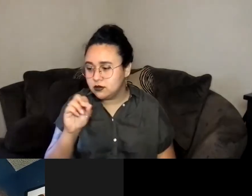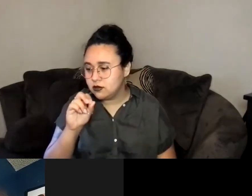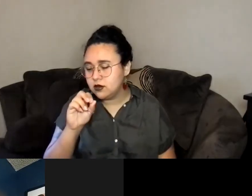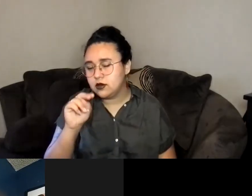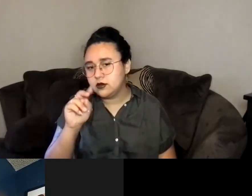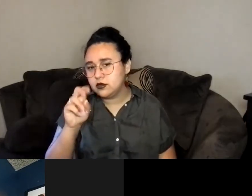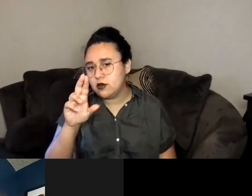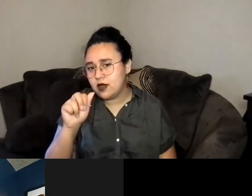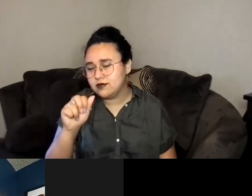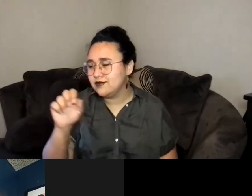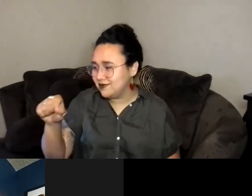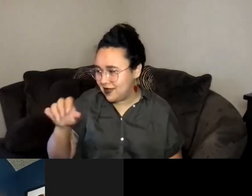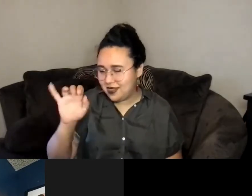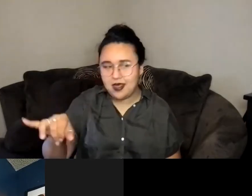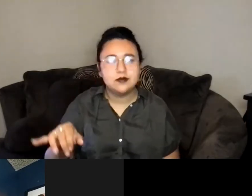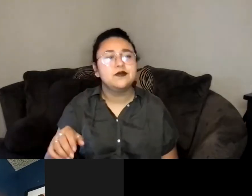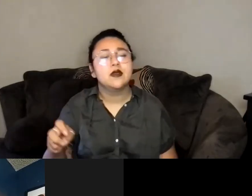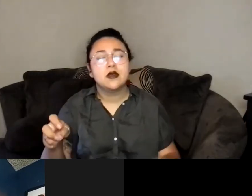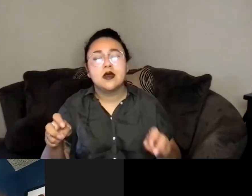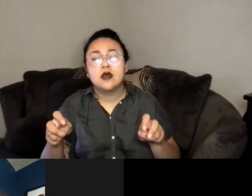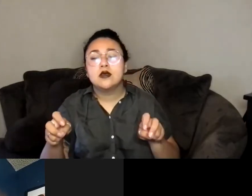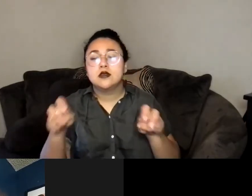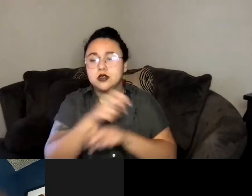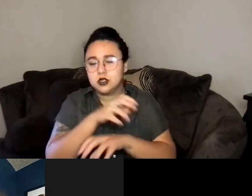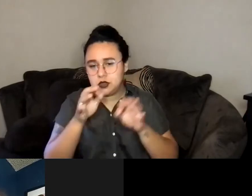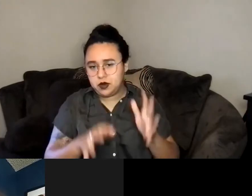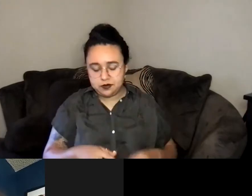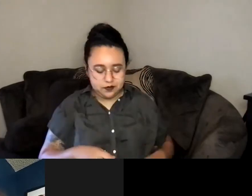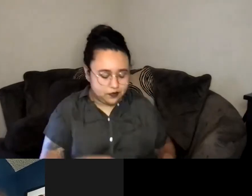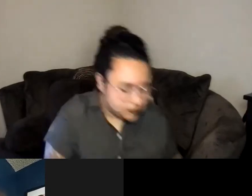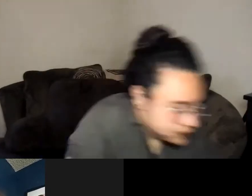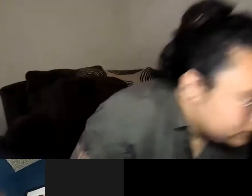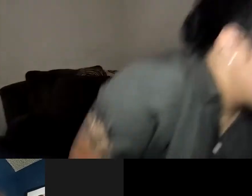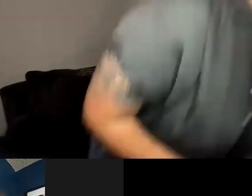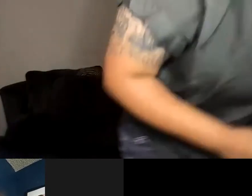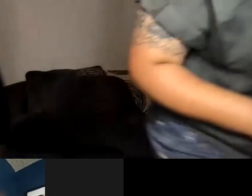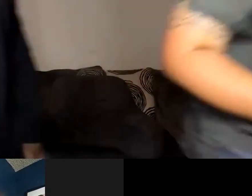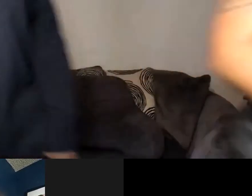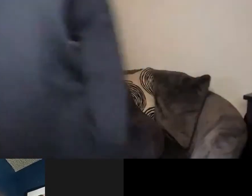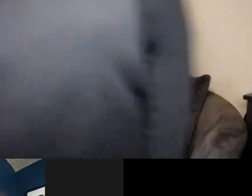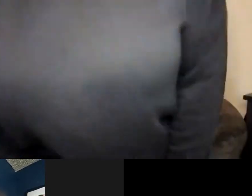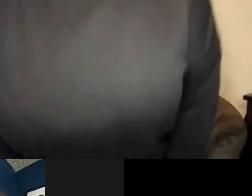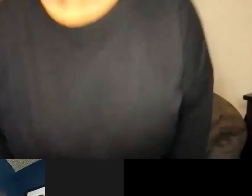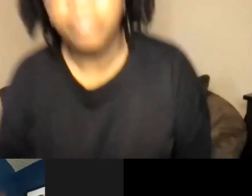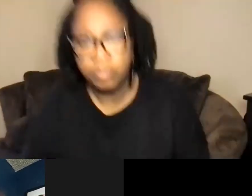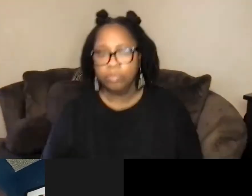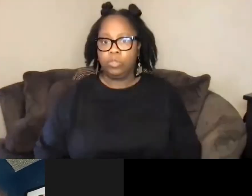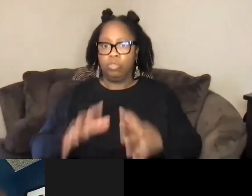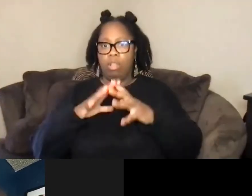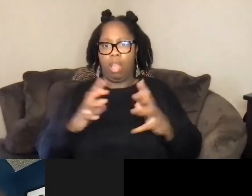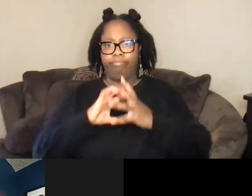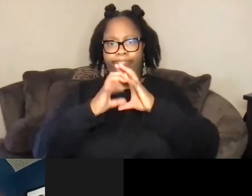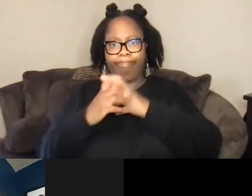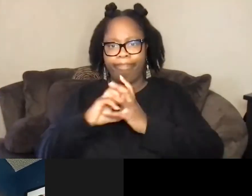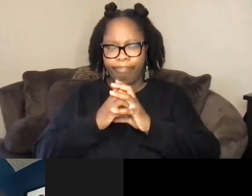Sandra. Yeah. And we should say there's a lot of intersectionality, especially in San Francisco and Santa Cruz. I know those stories a little bit better. And also